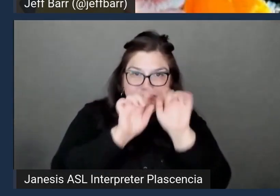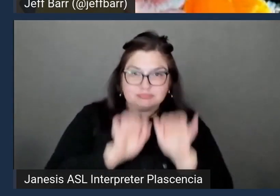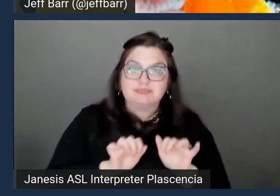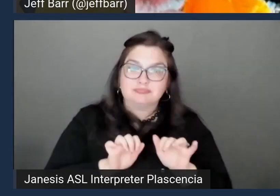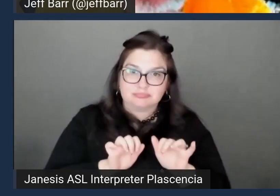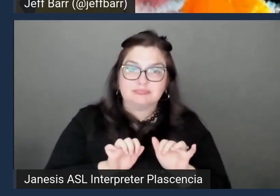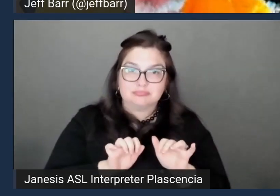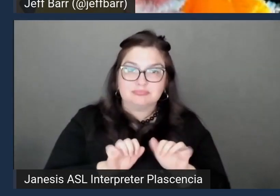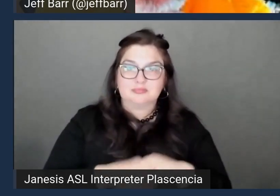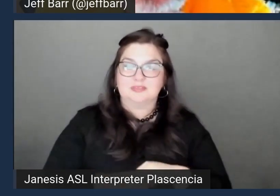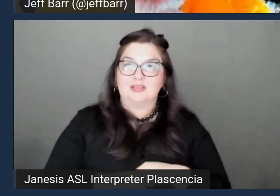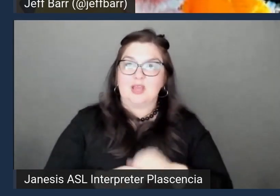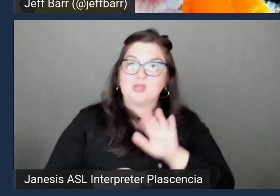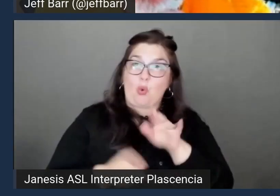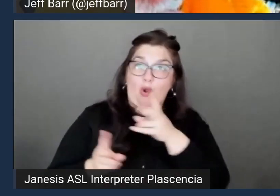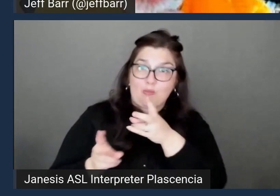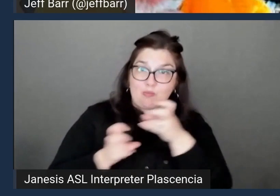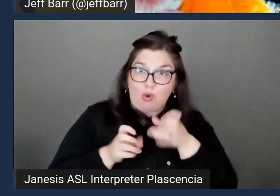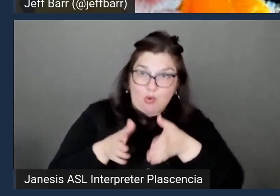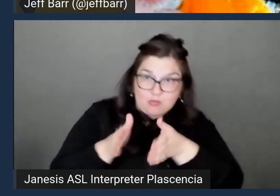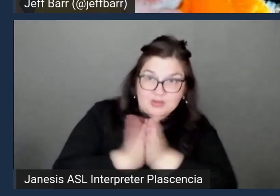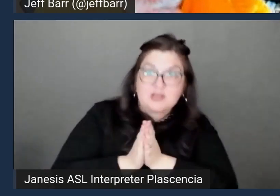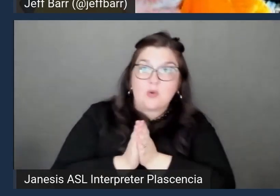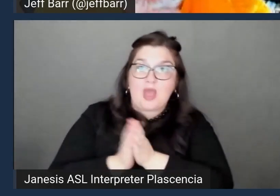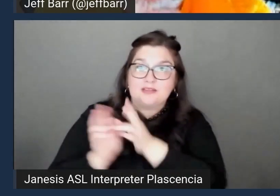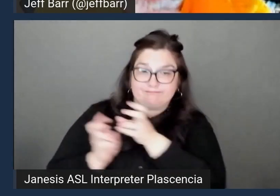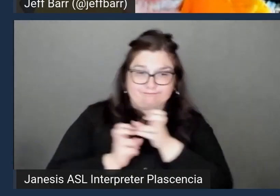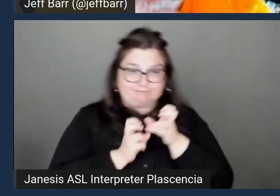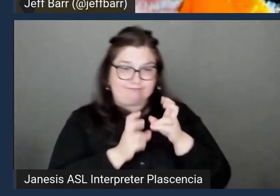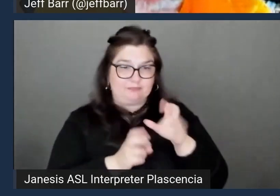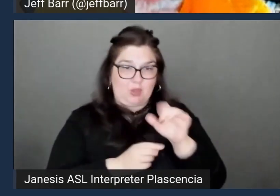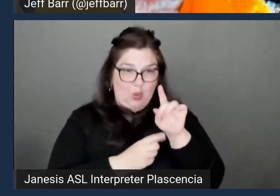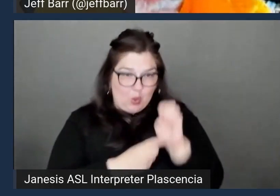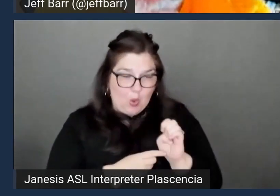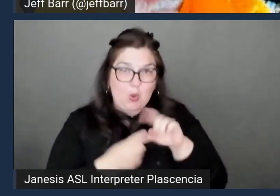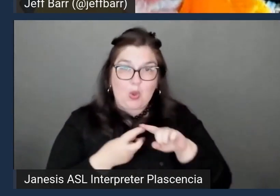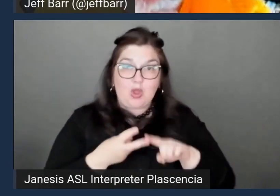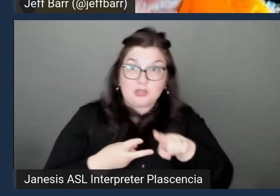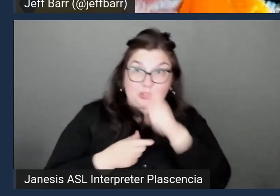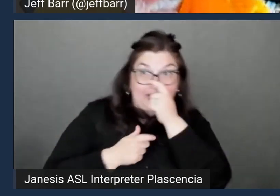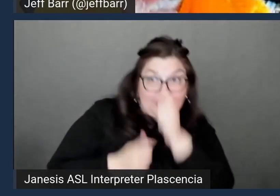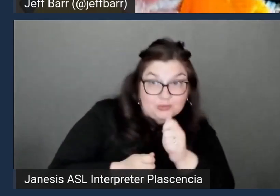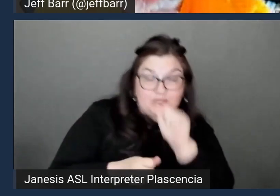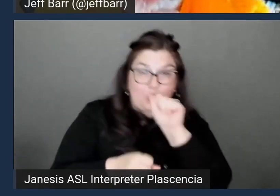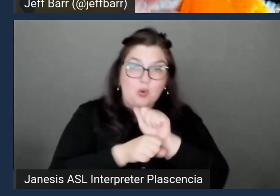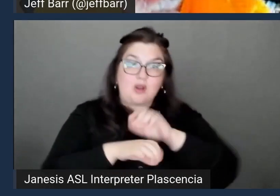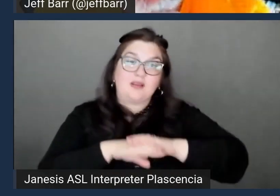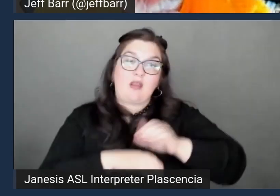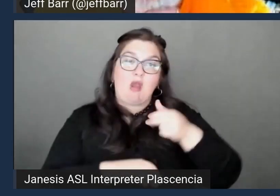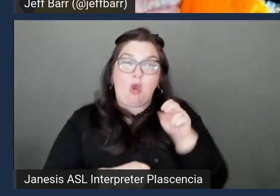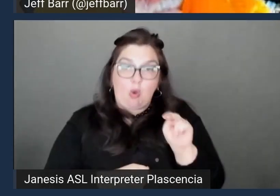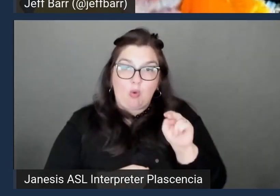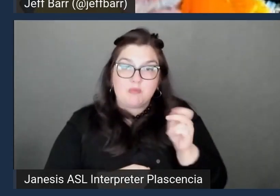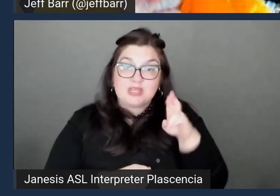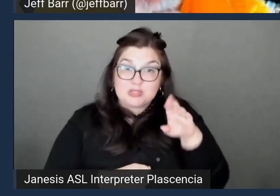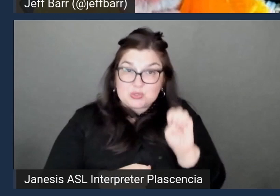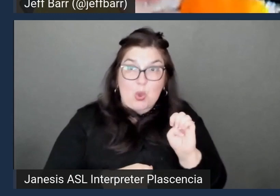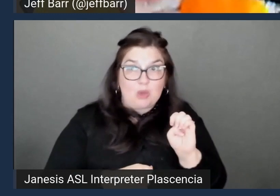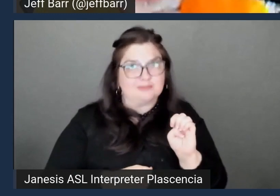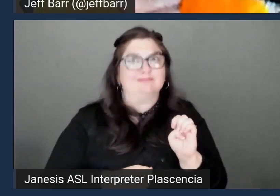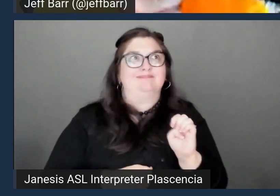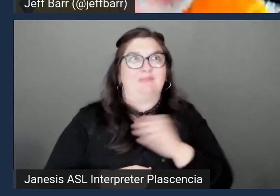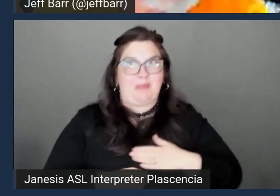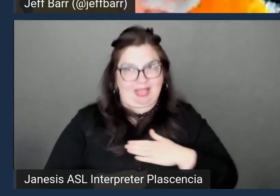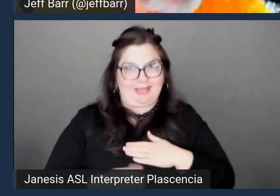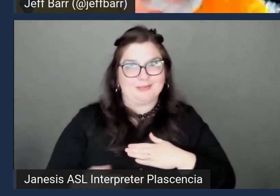your pull requests and bring them into the code base. And you're interested in working on open source, please give us a call. We actually have lots